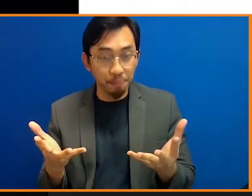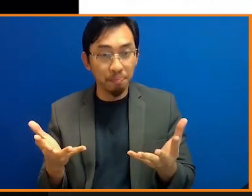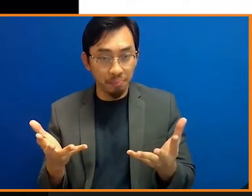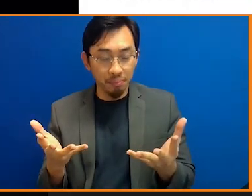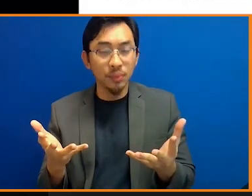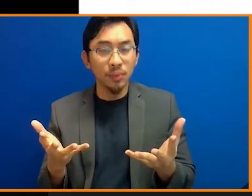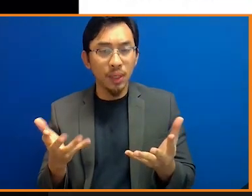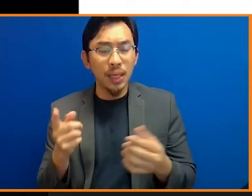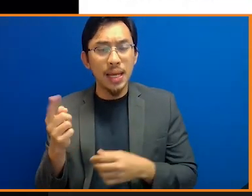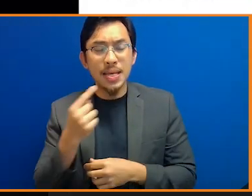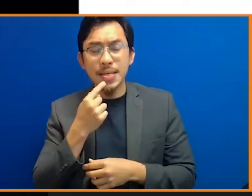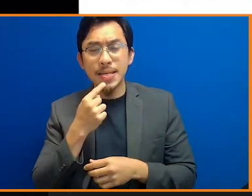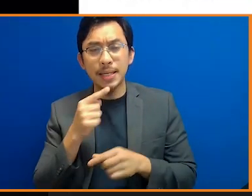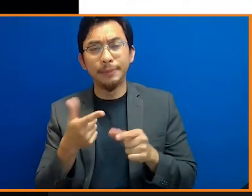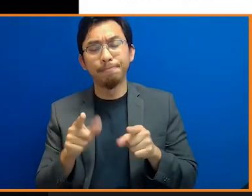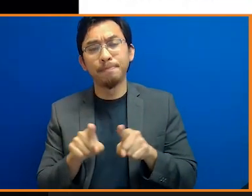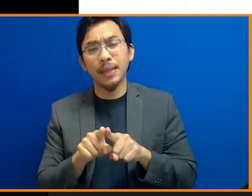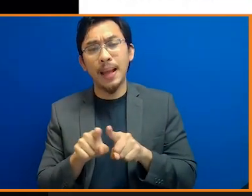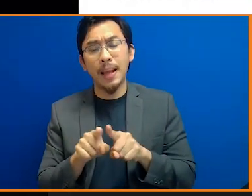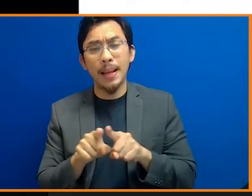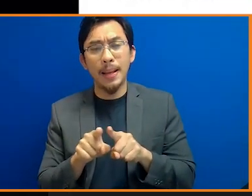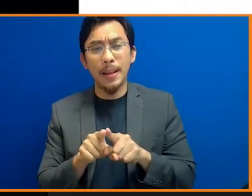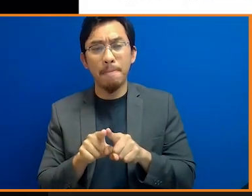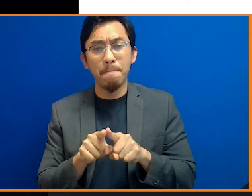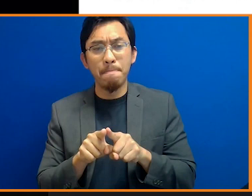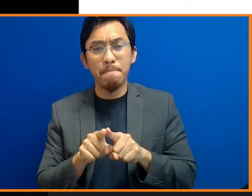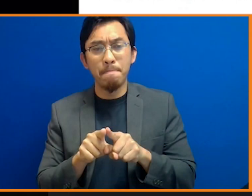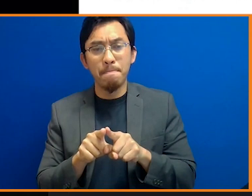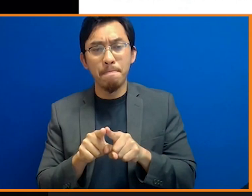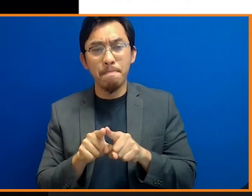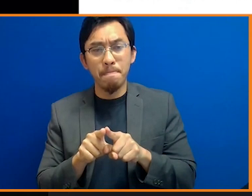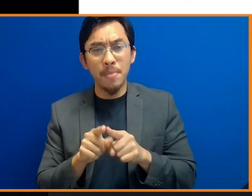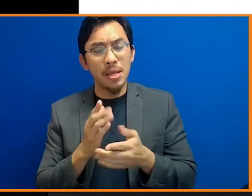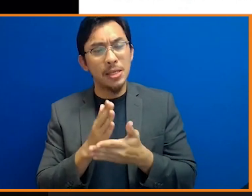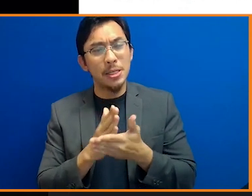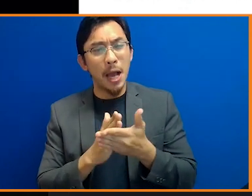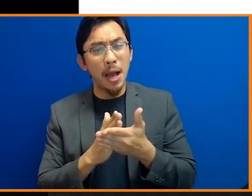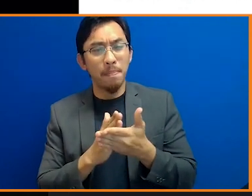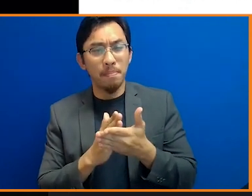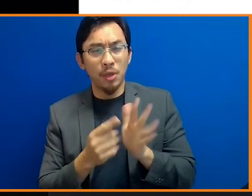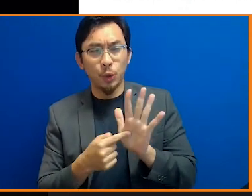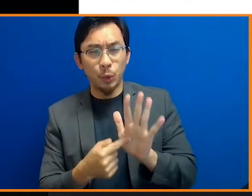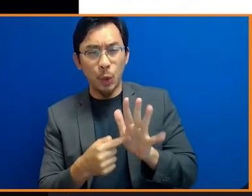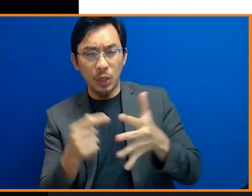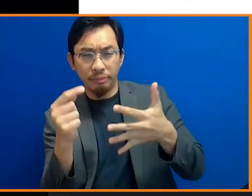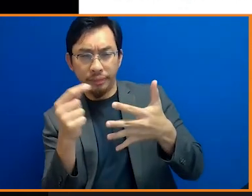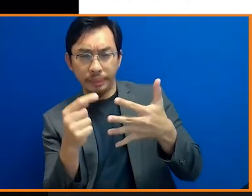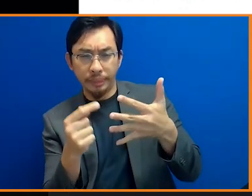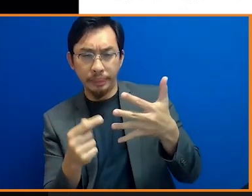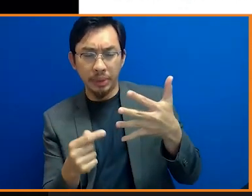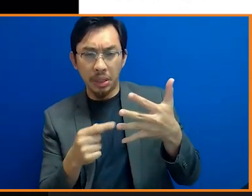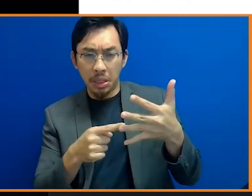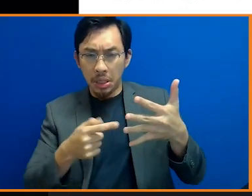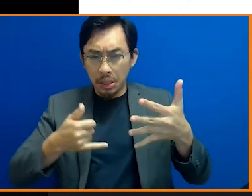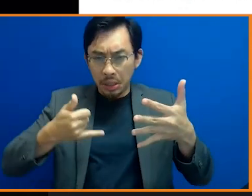that, of course, he mentioned roughly about like there are some indicators